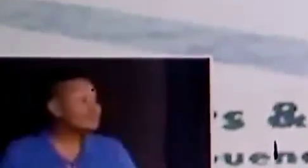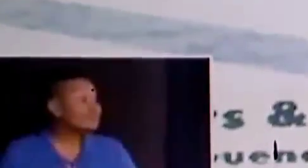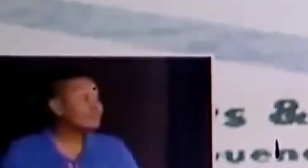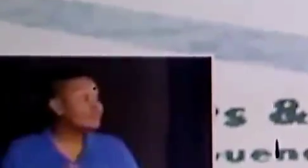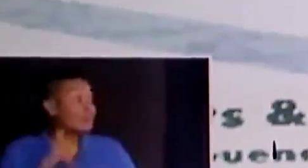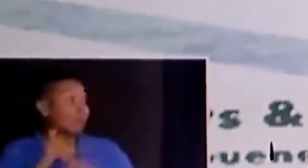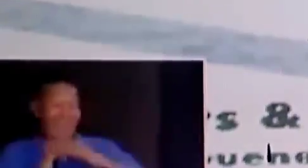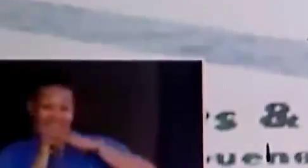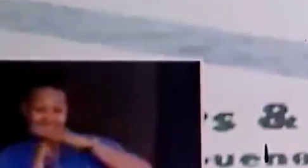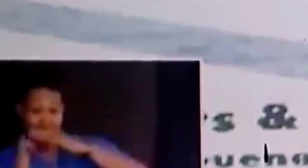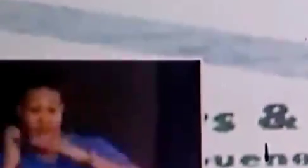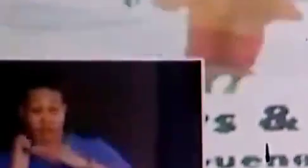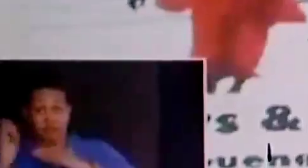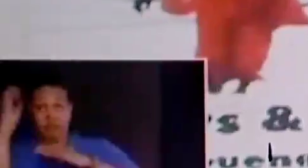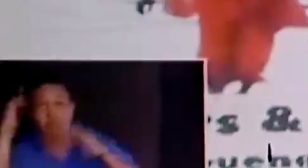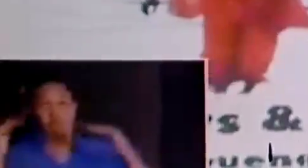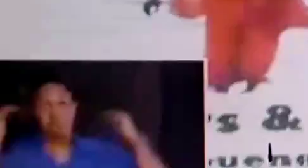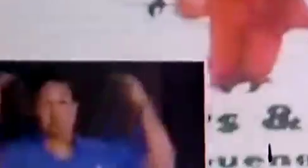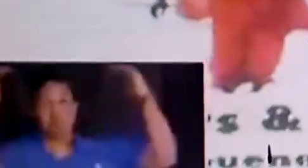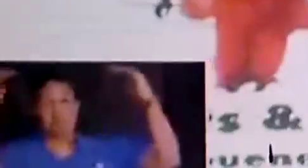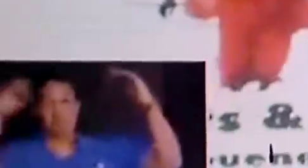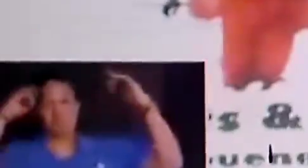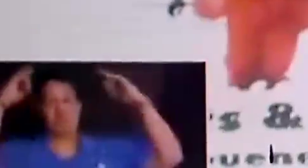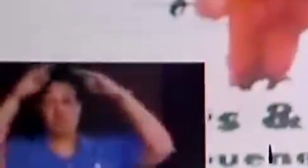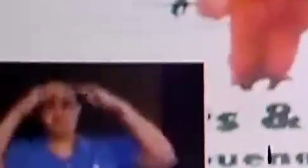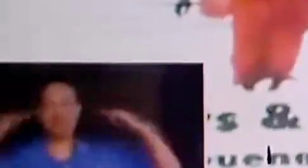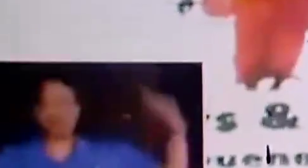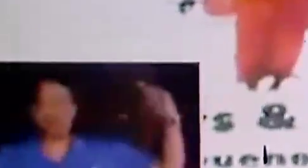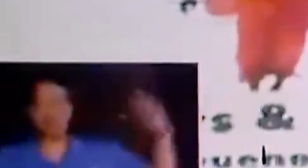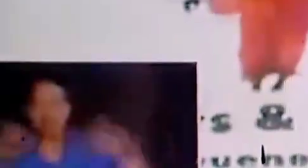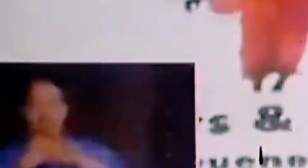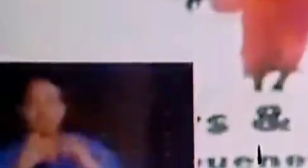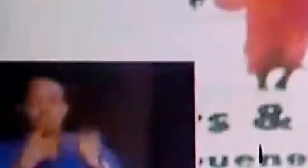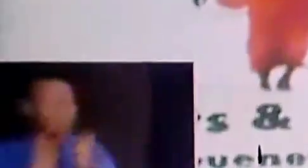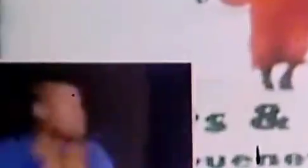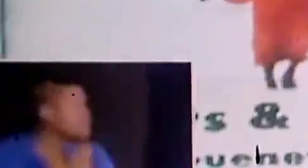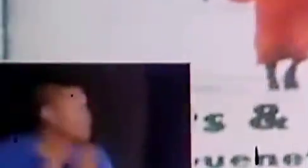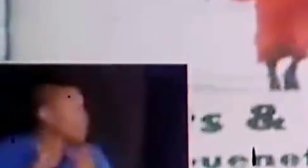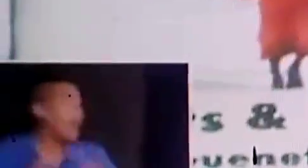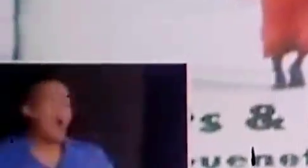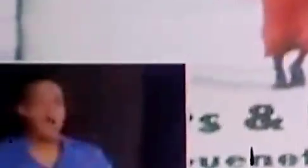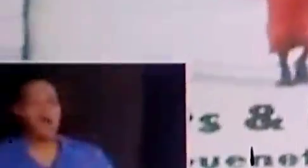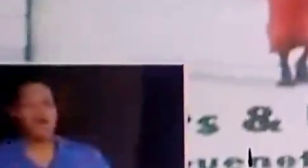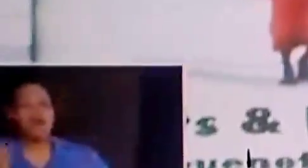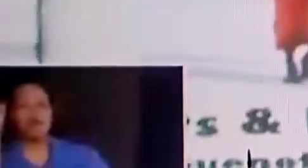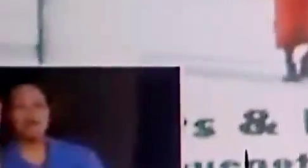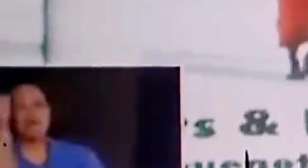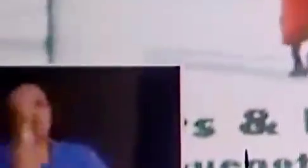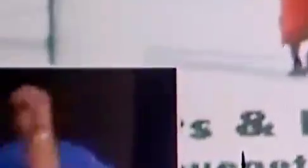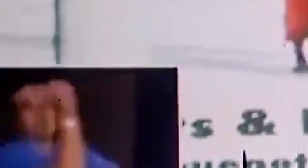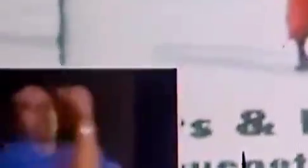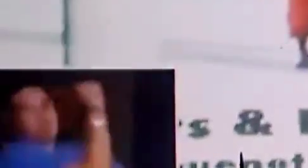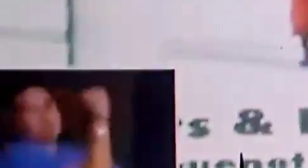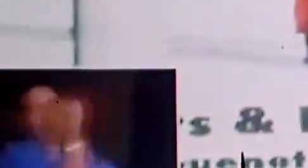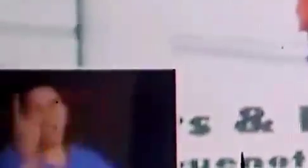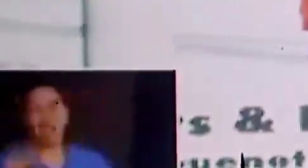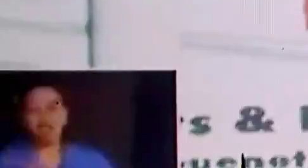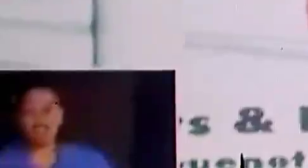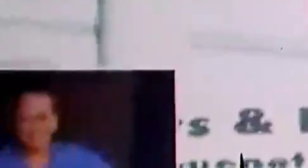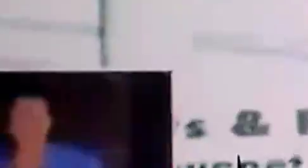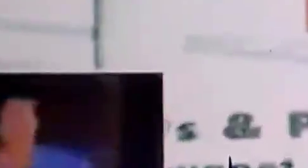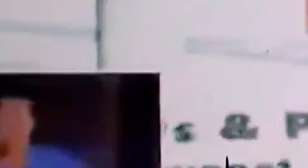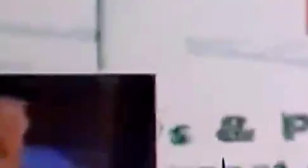and expansive metallic canopy supported by slender metal columns. The composition is contemporary